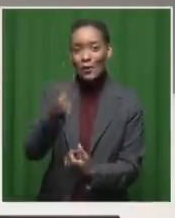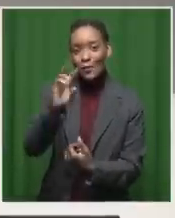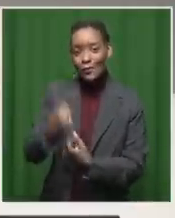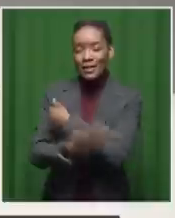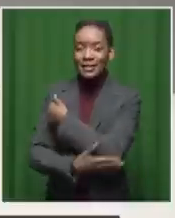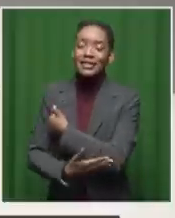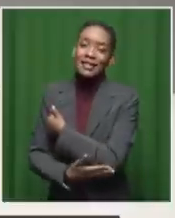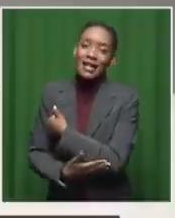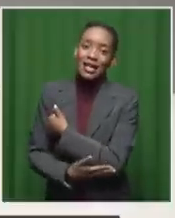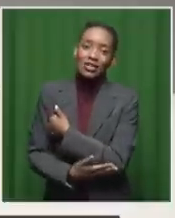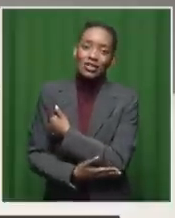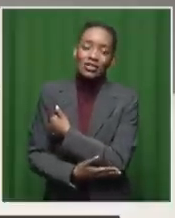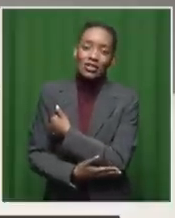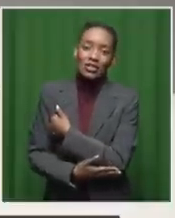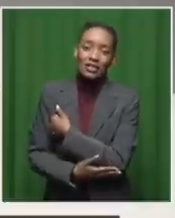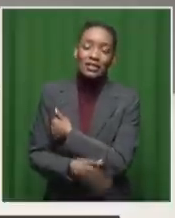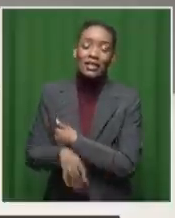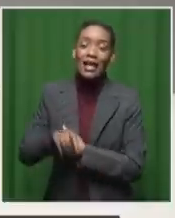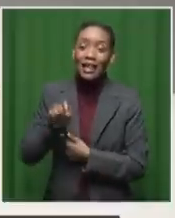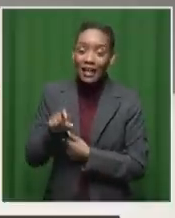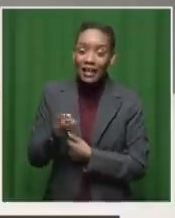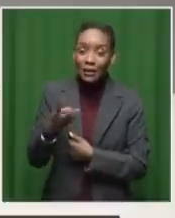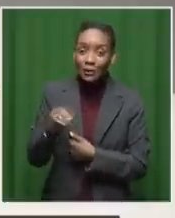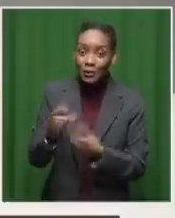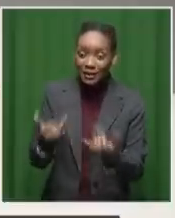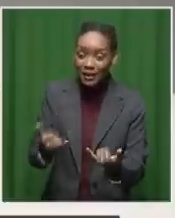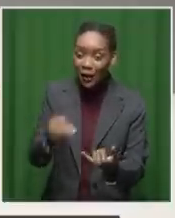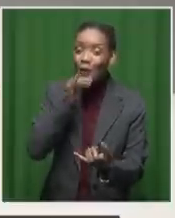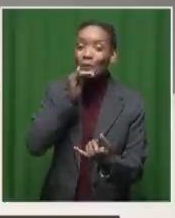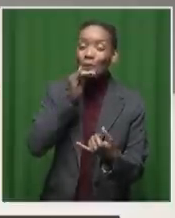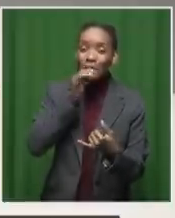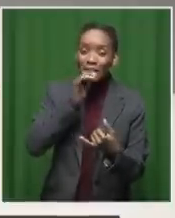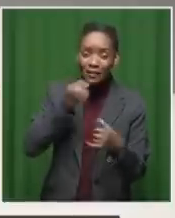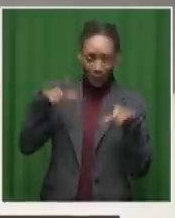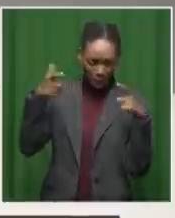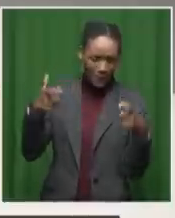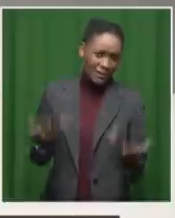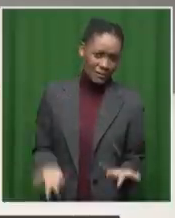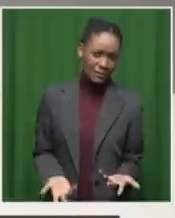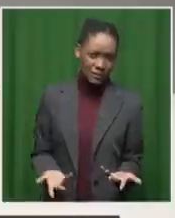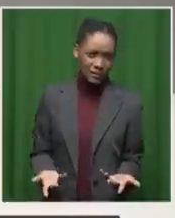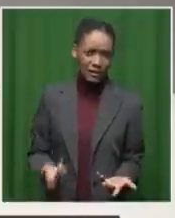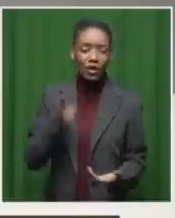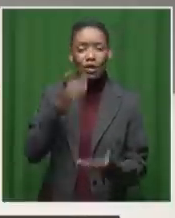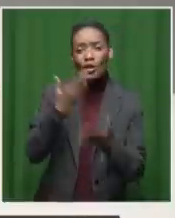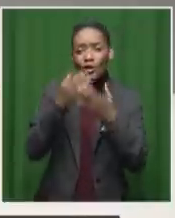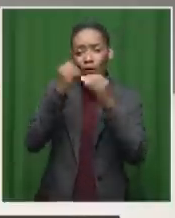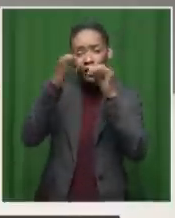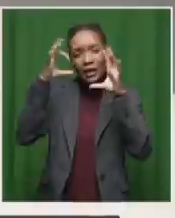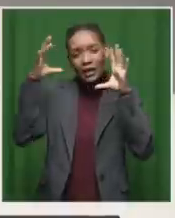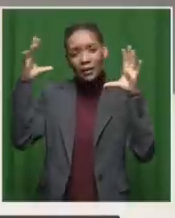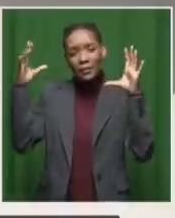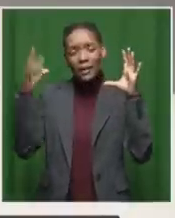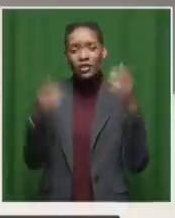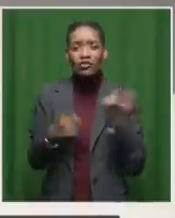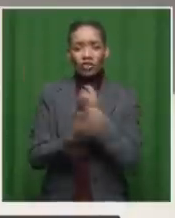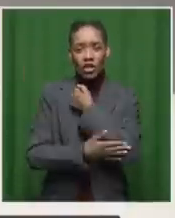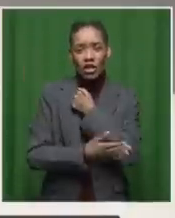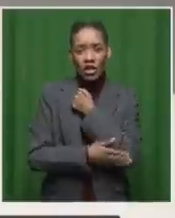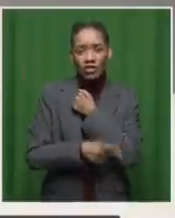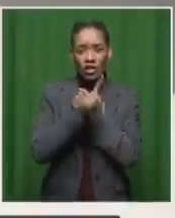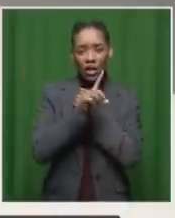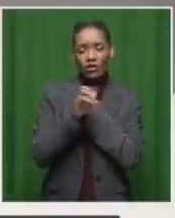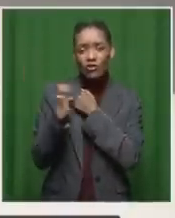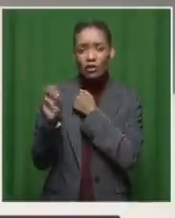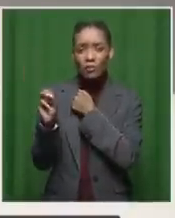countries. This is a huge, you can imagine a country of more than 100 million people that I know in